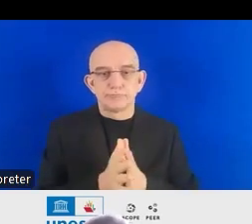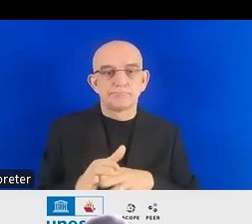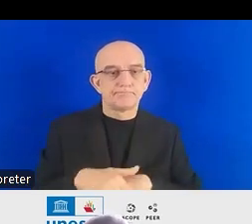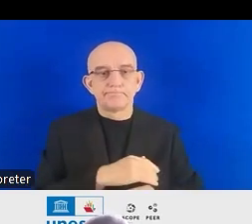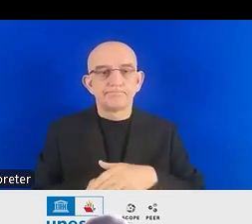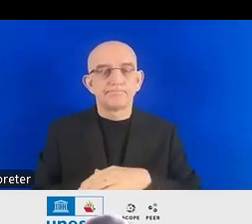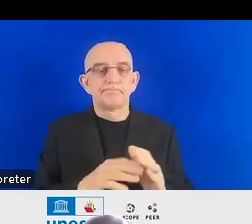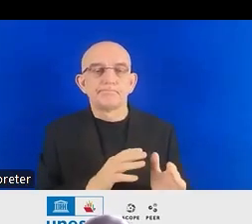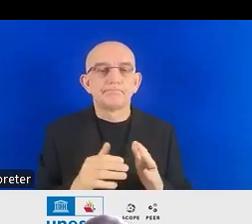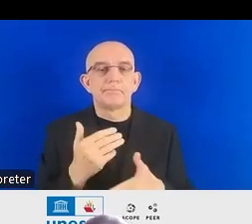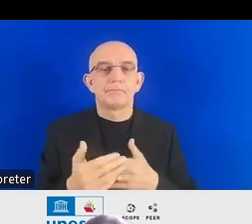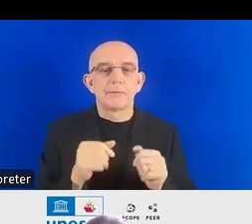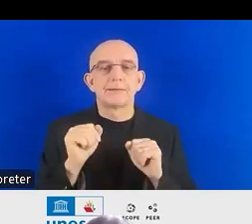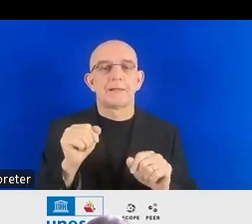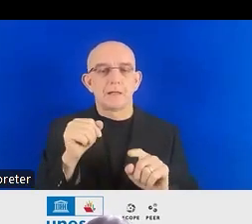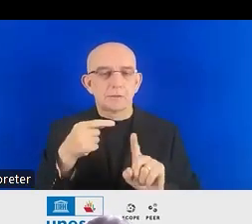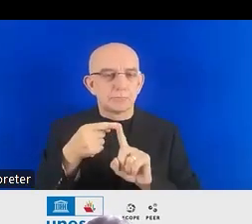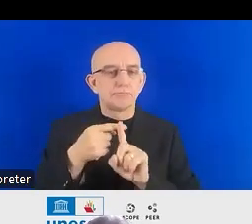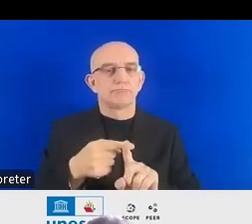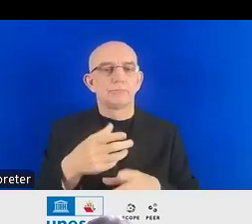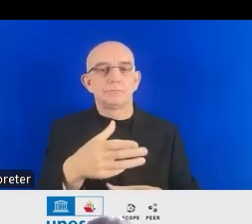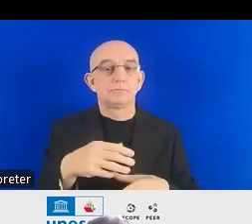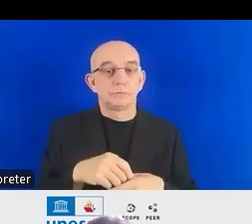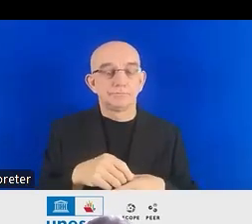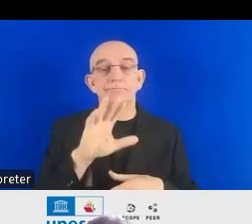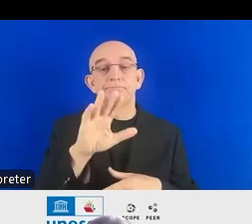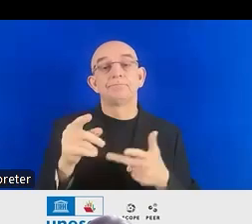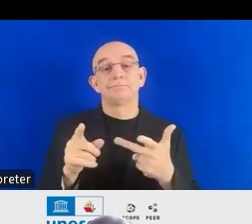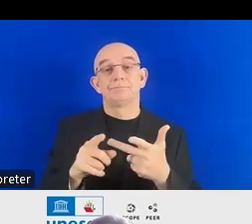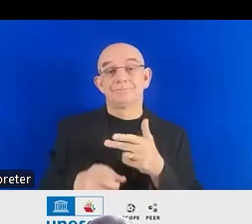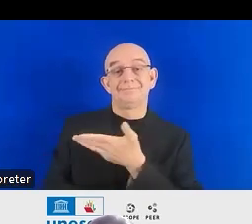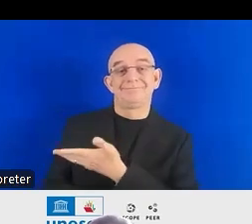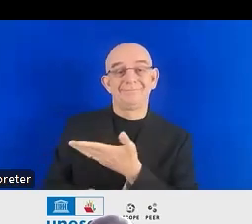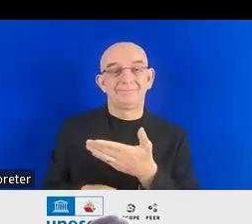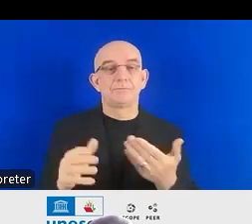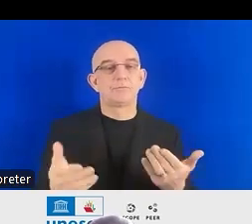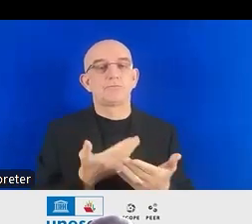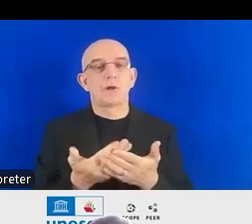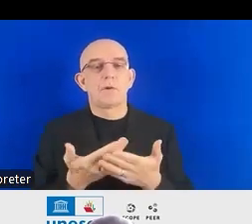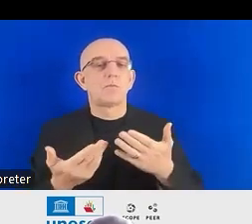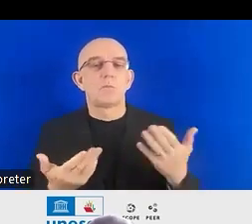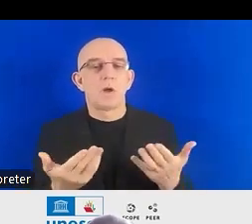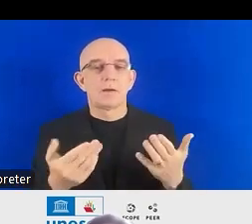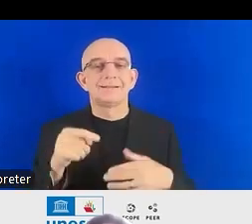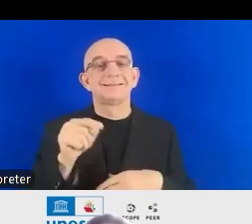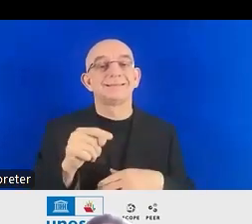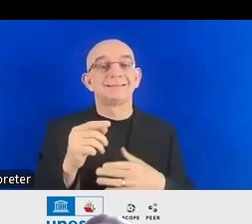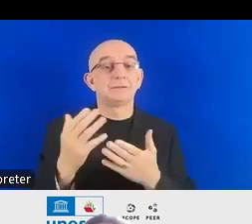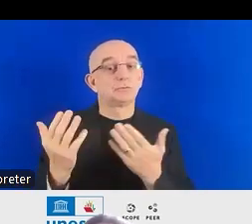promote inclusion. And this can be achieved in different ways, but one way that the report suggests is